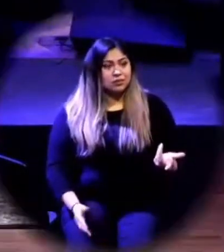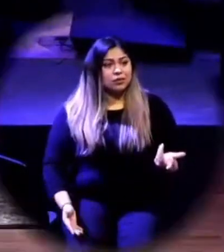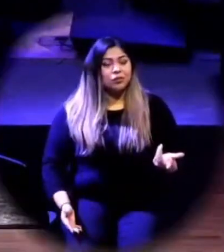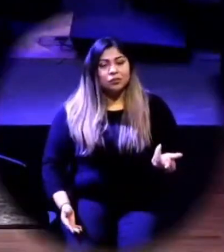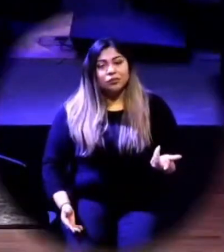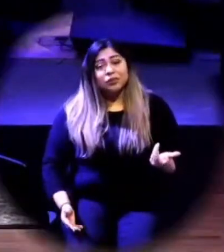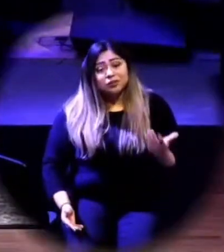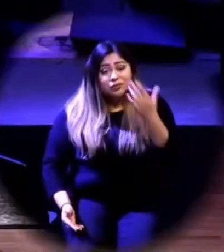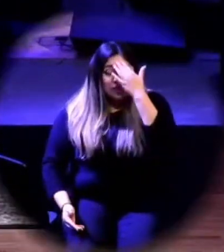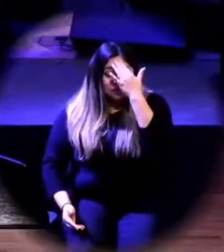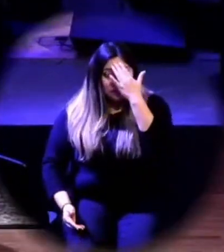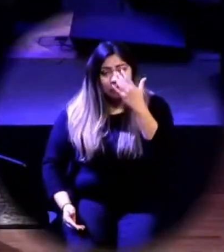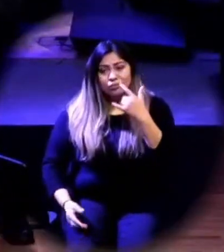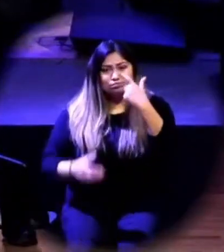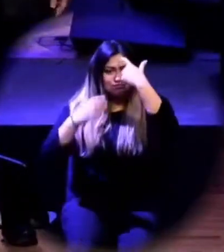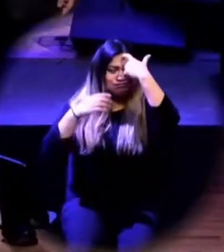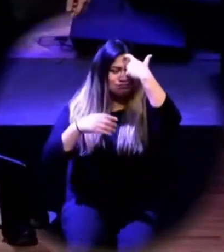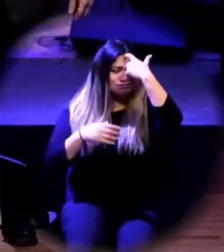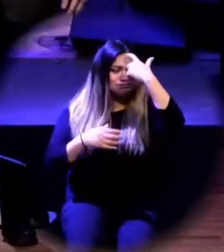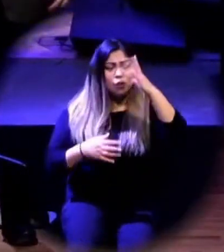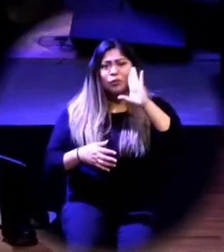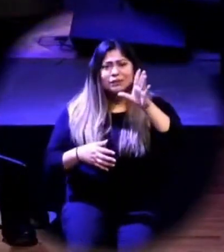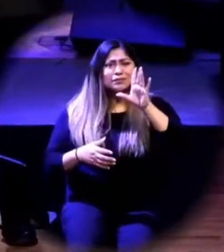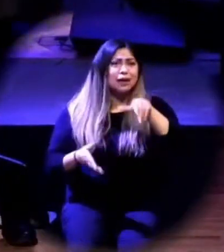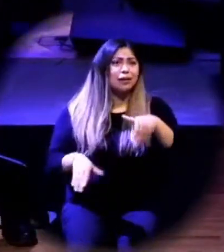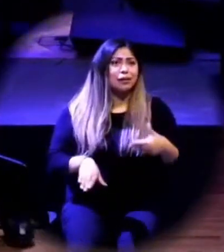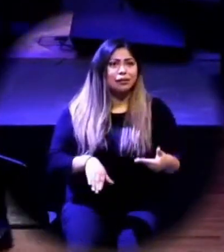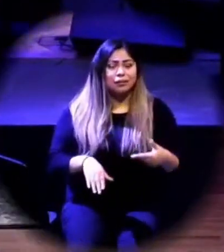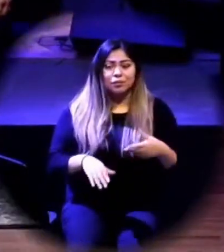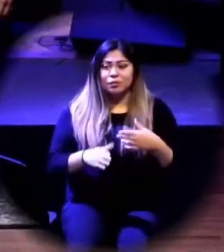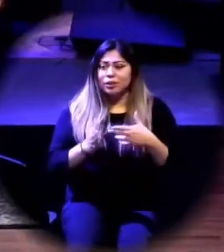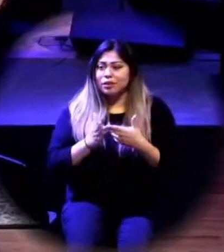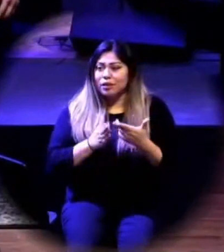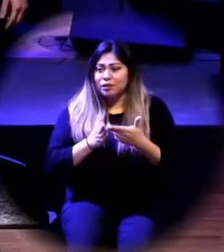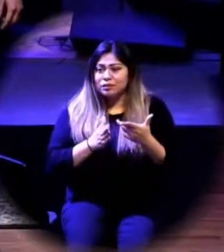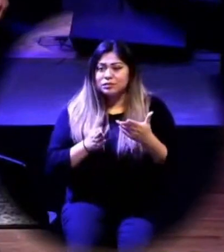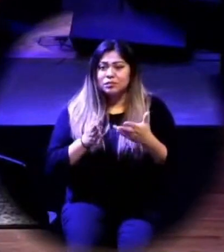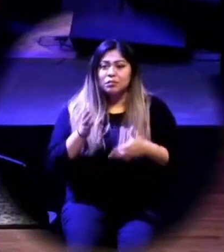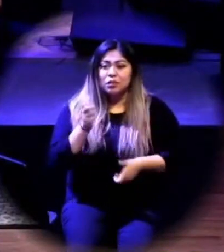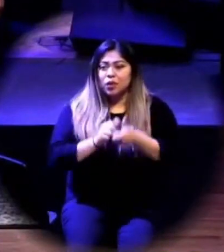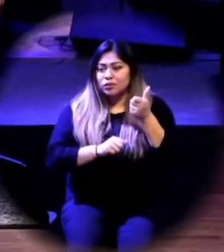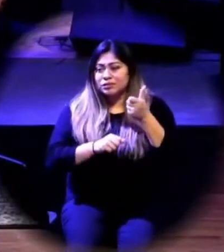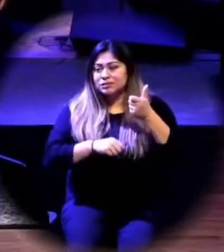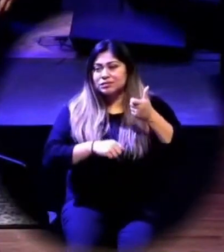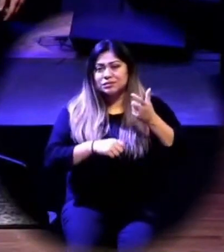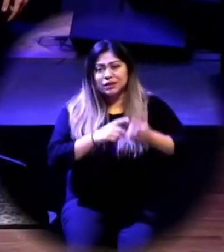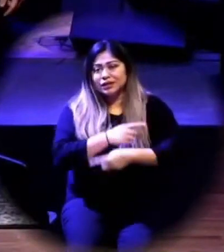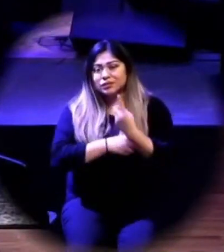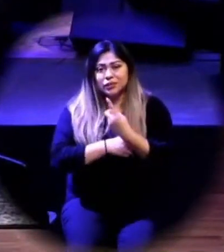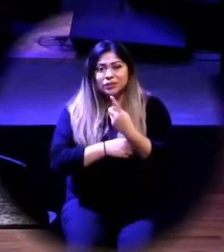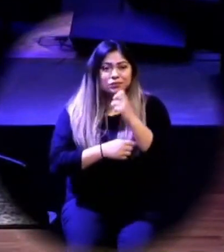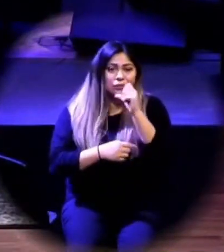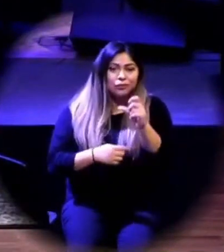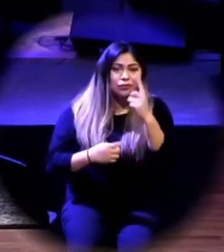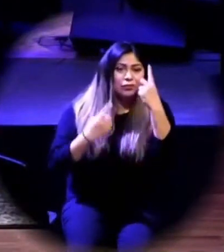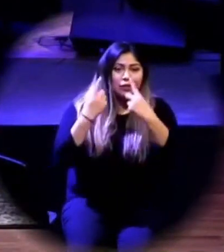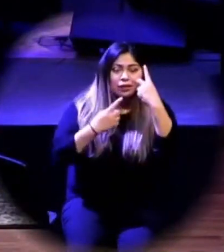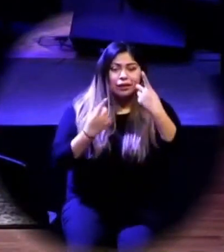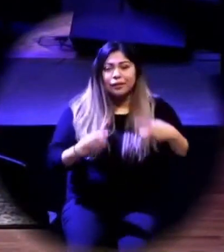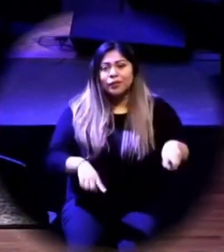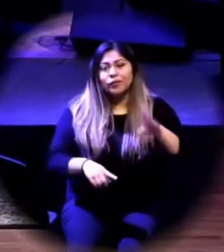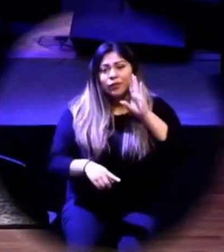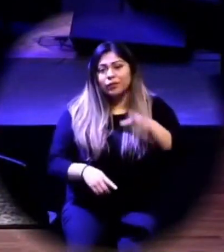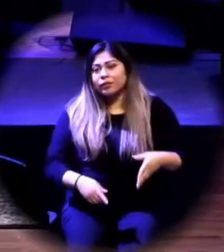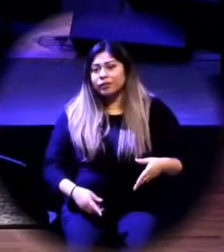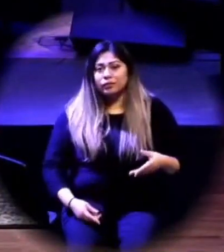know in our minds that we are going to die, and if we're just honest, most days in the heart of our hearts, we don't really think it's going to